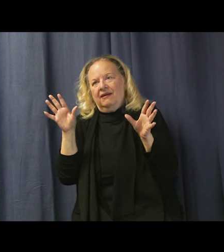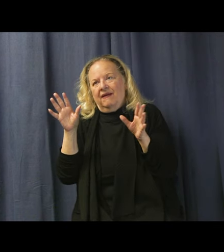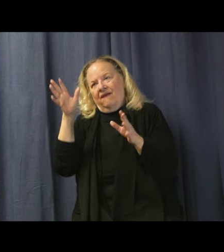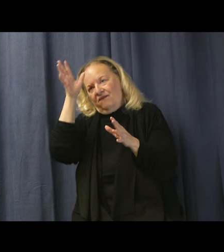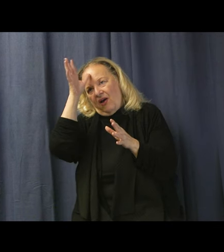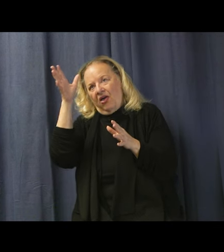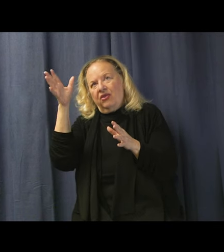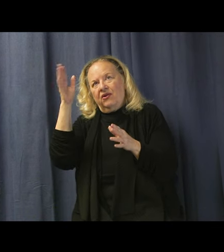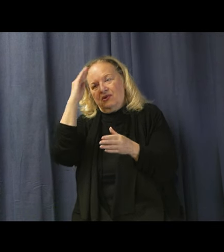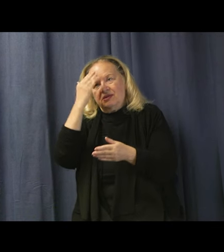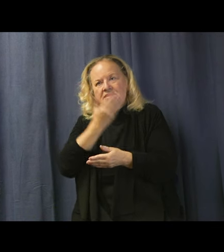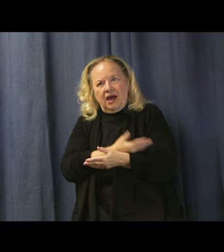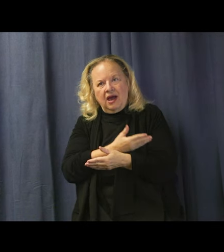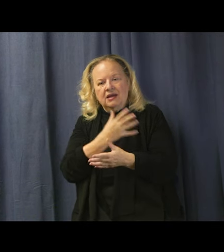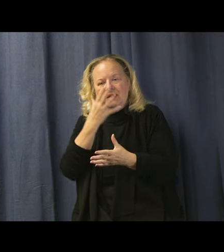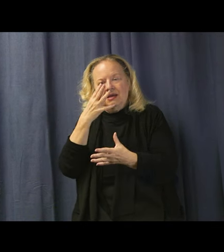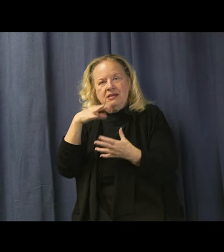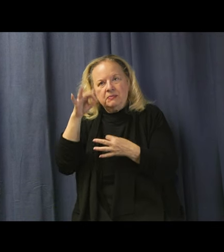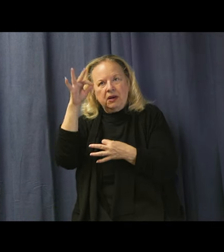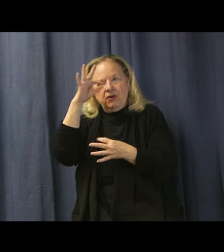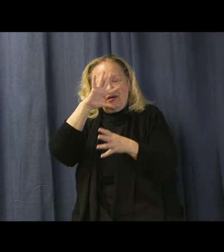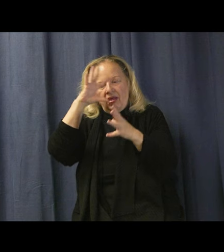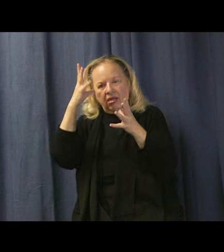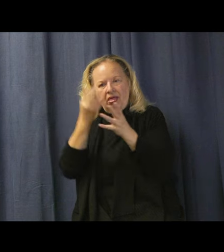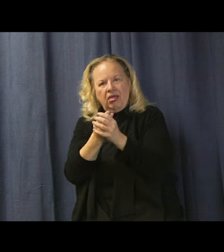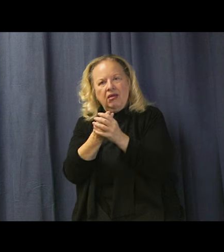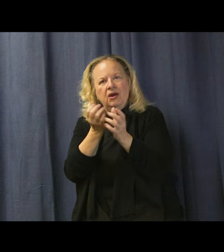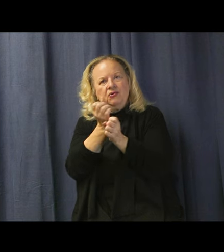Father, the Son, and the Holy Spirit is the one who created all things.